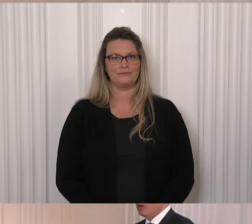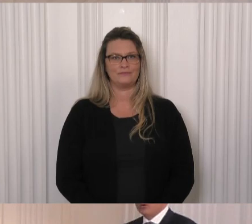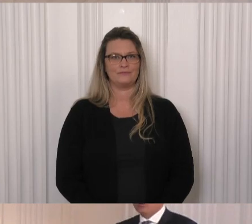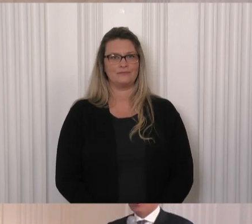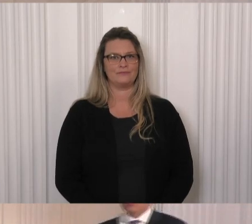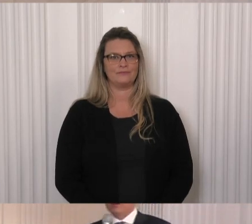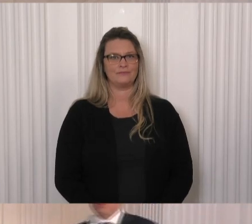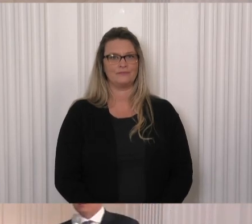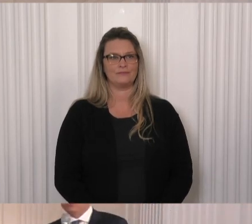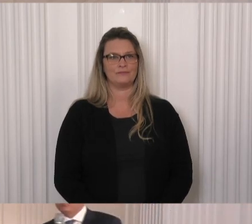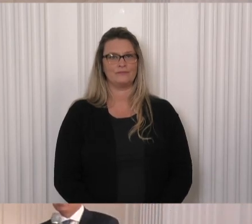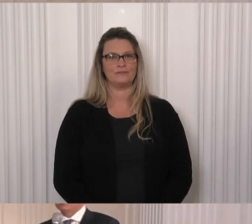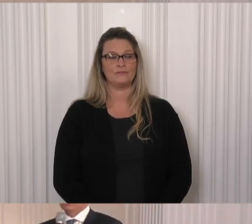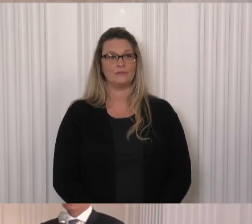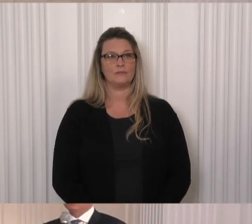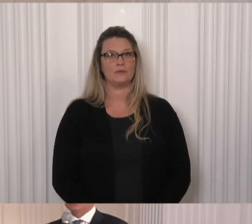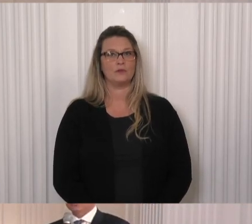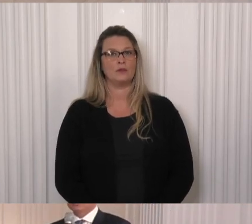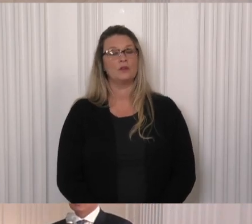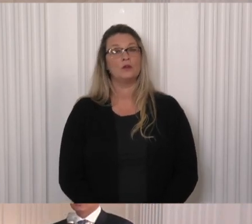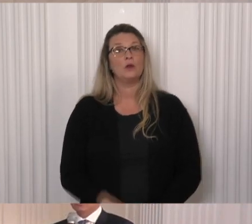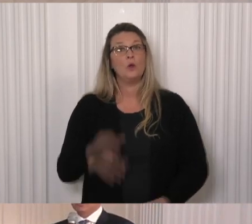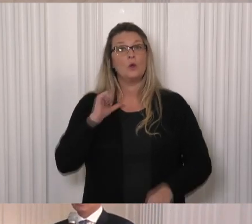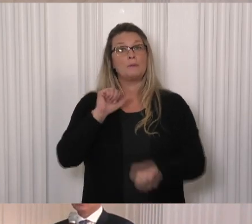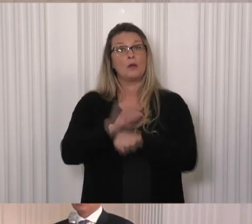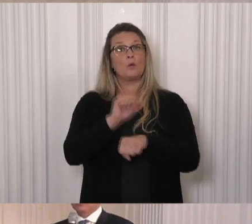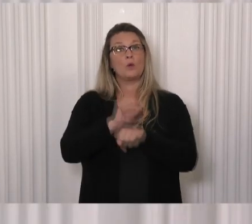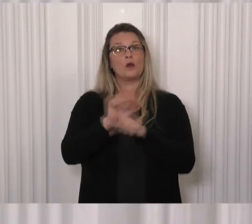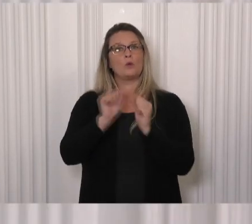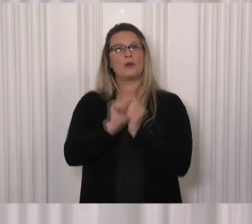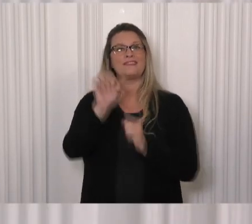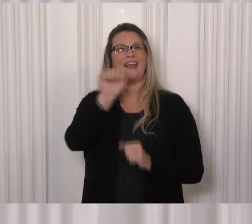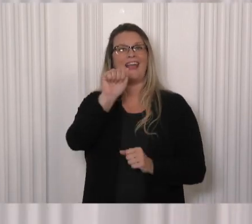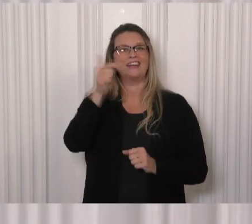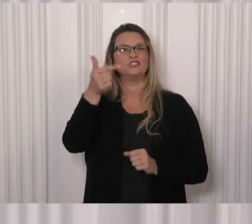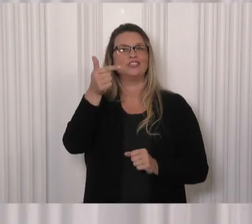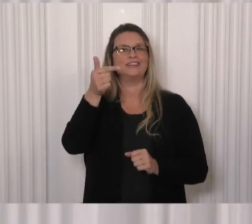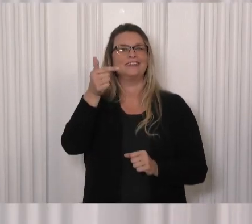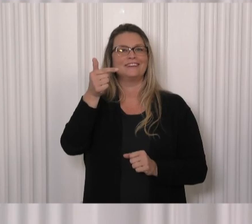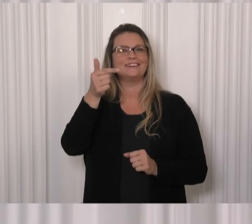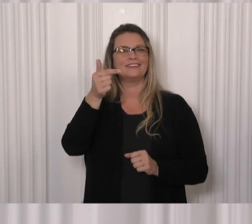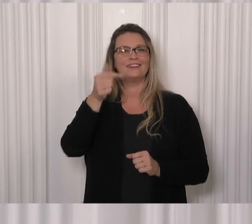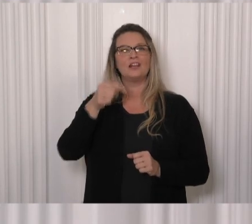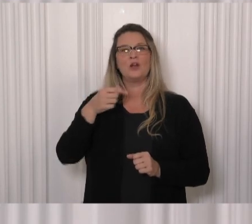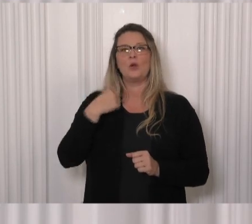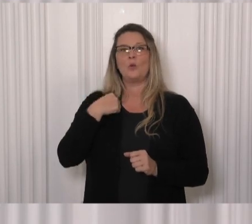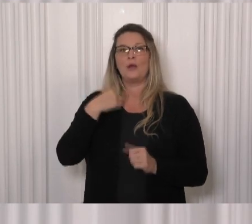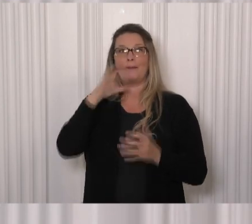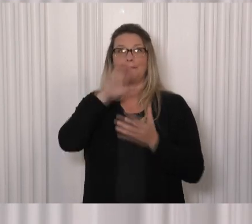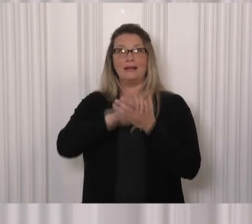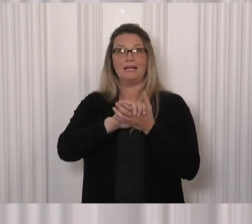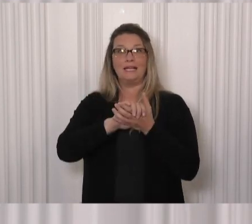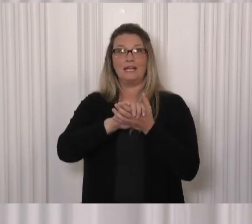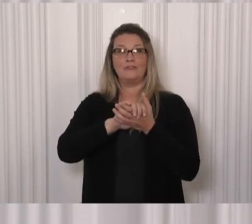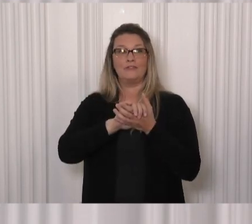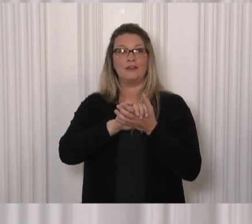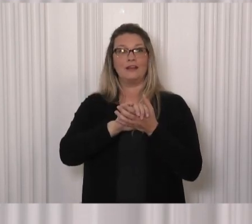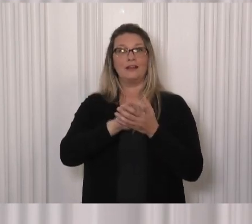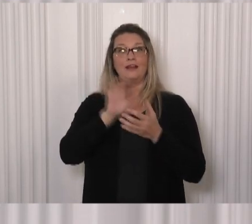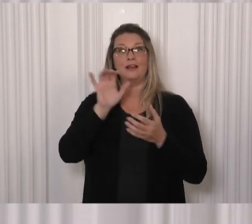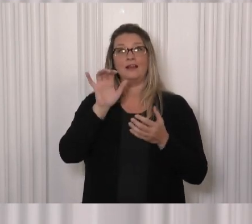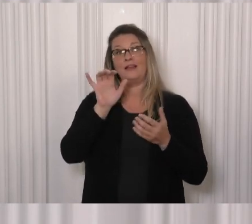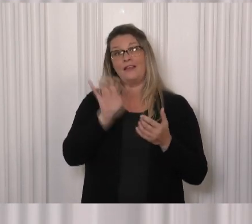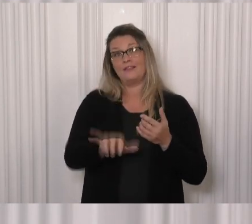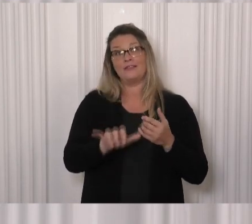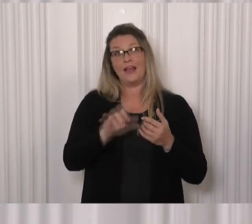hear you. We've been working in conjunction with our Attorney General for advice on that, and we believe this executive order is within the governor's broad powers